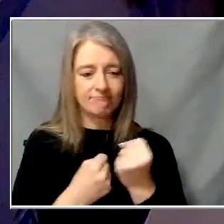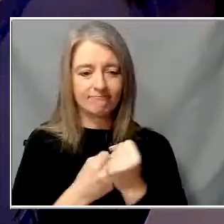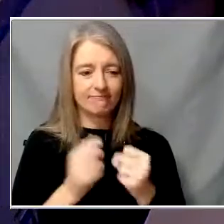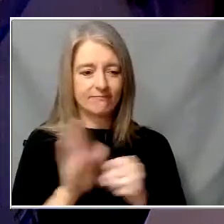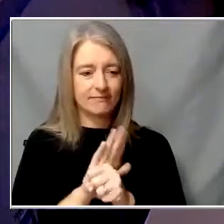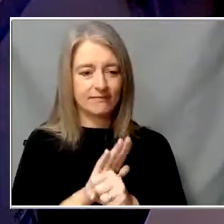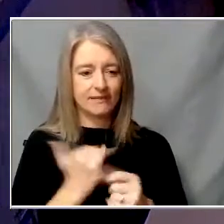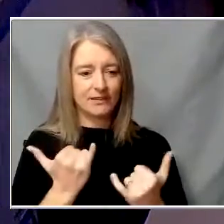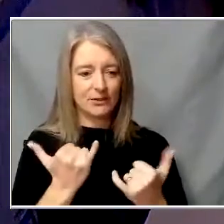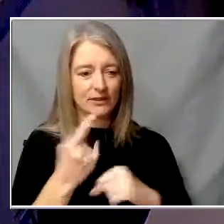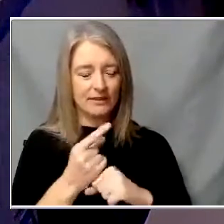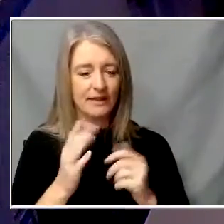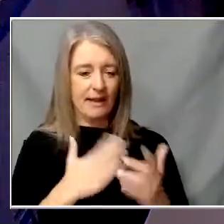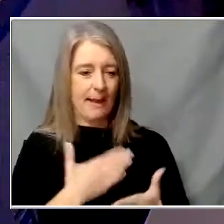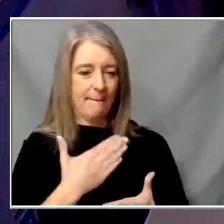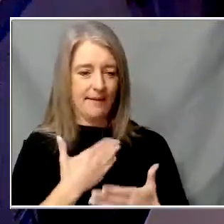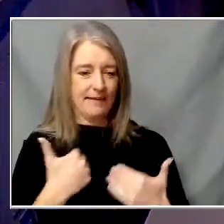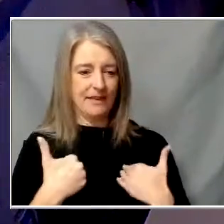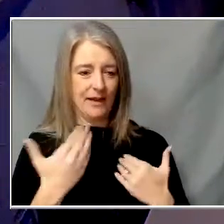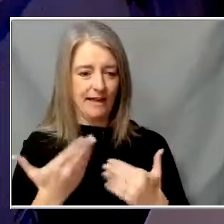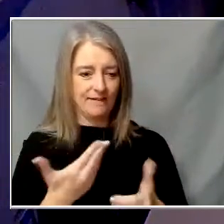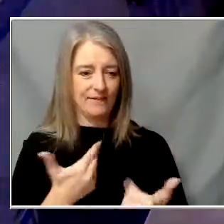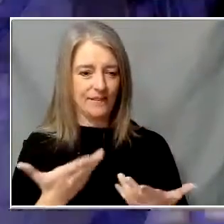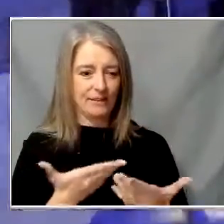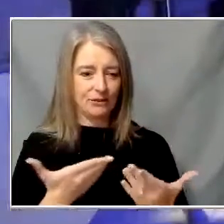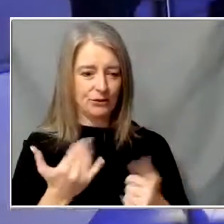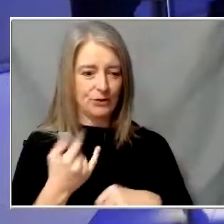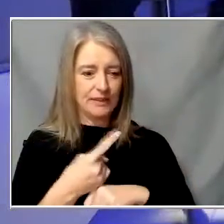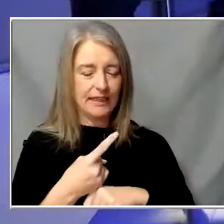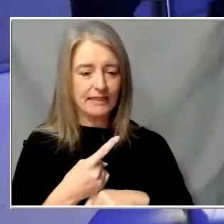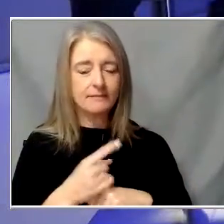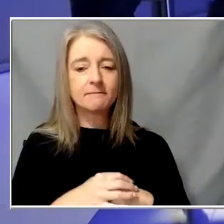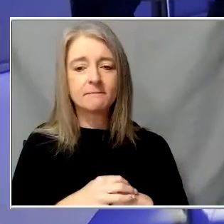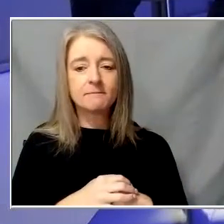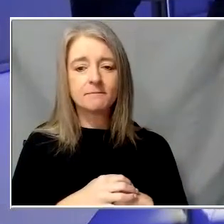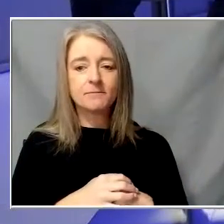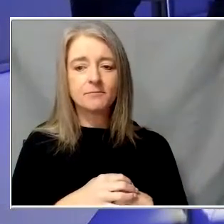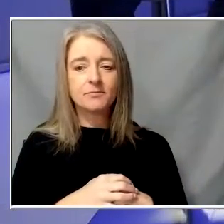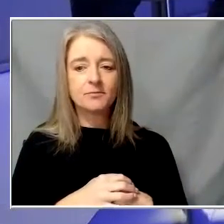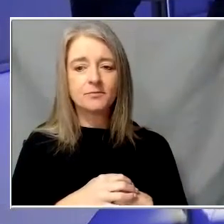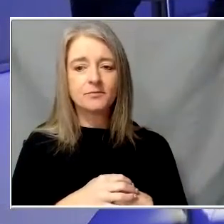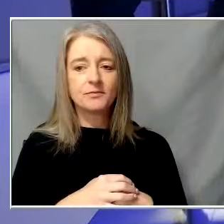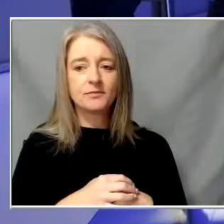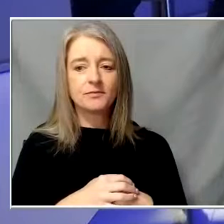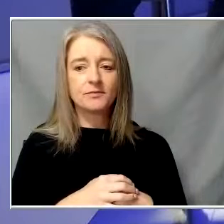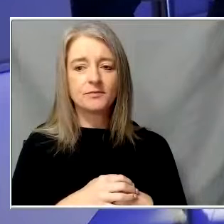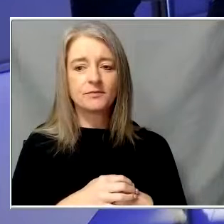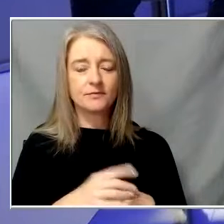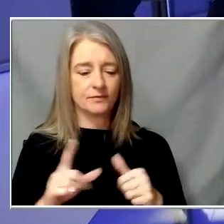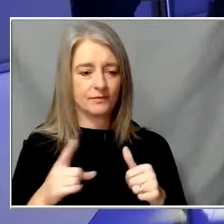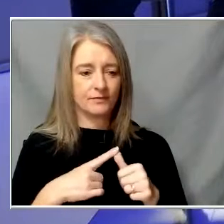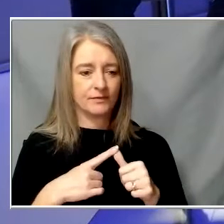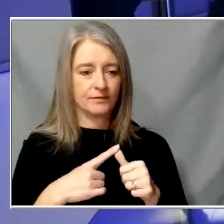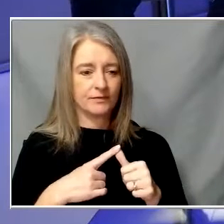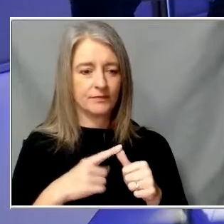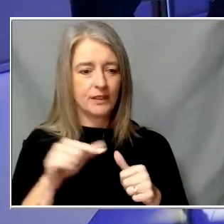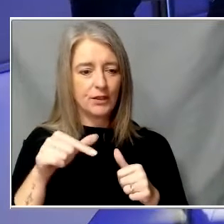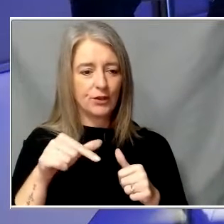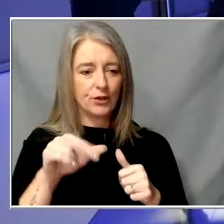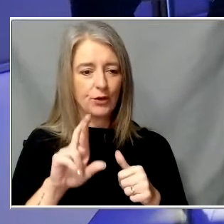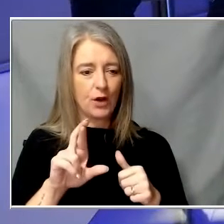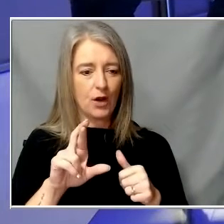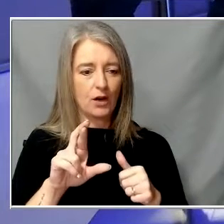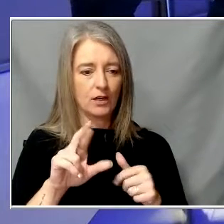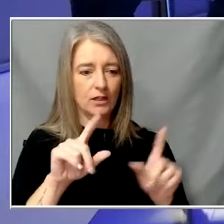exception, so we're glad to have you. Thank you for being with us. I want to talk to you about, first of all, we're going to put a QR code up because there is a trial